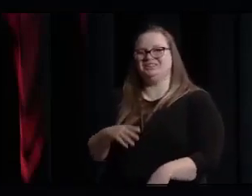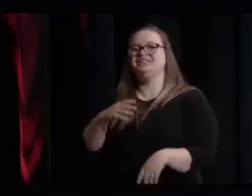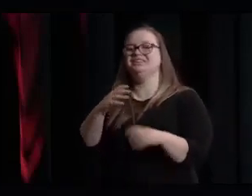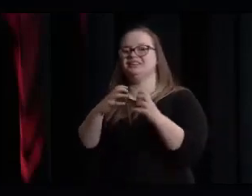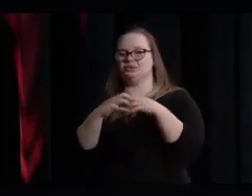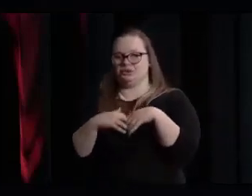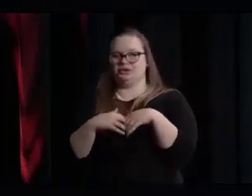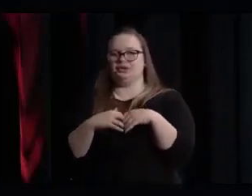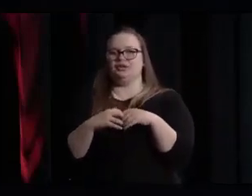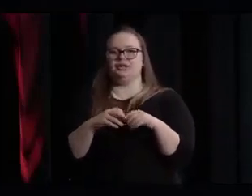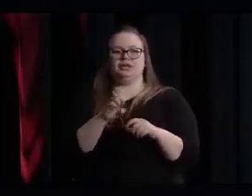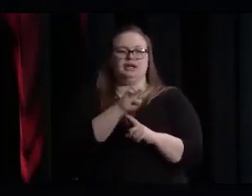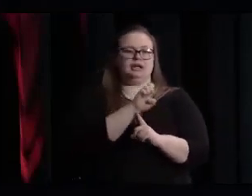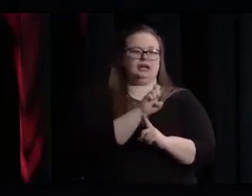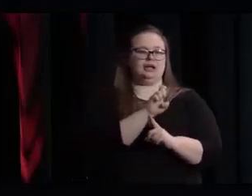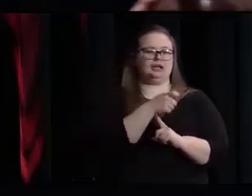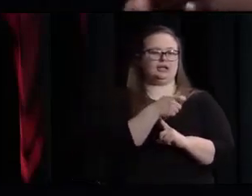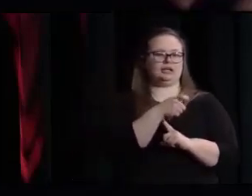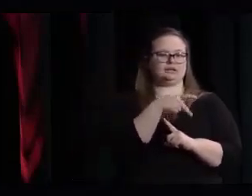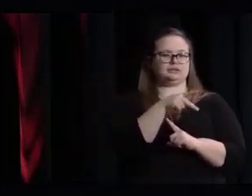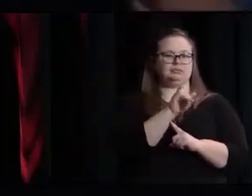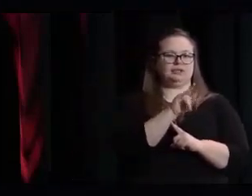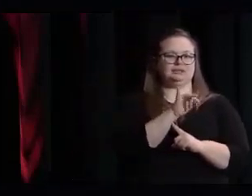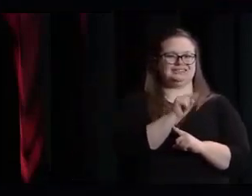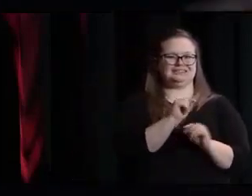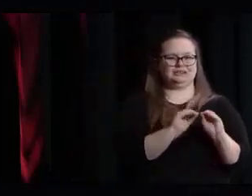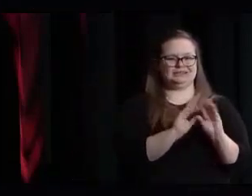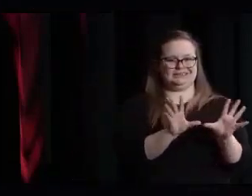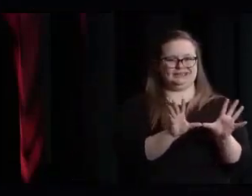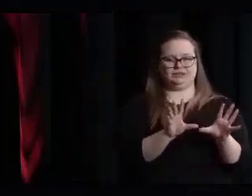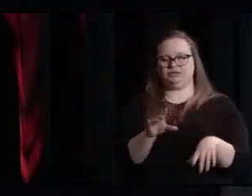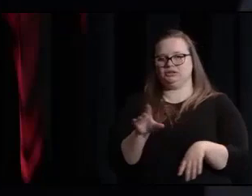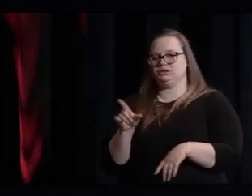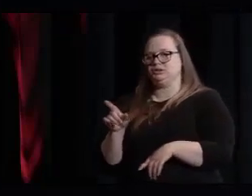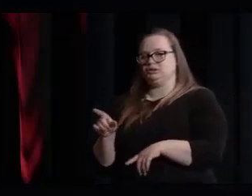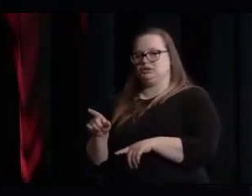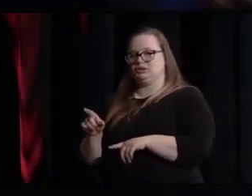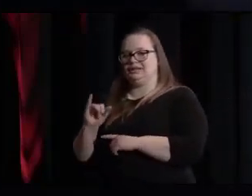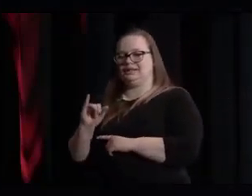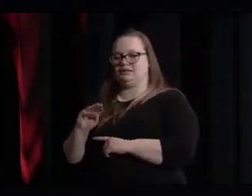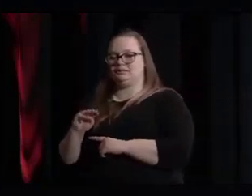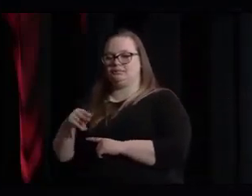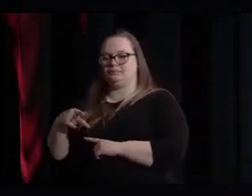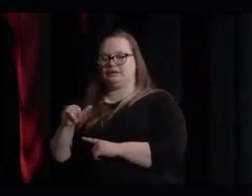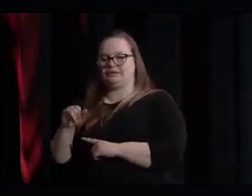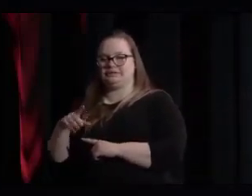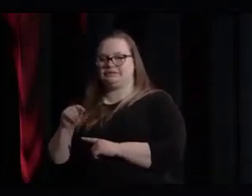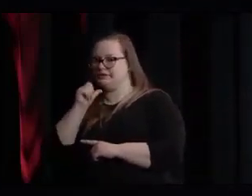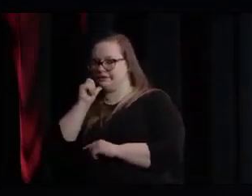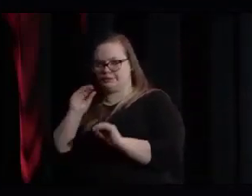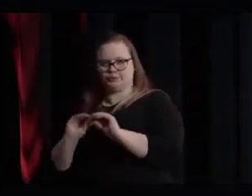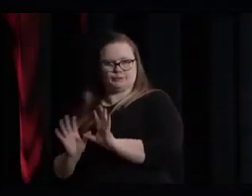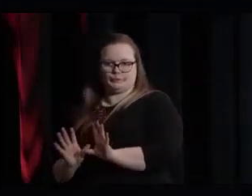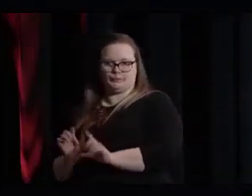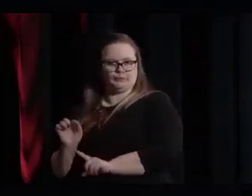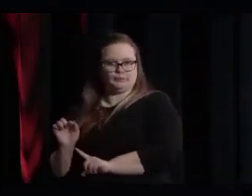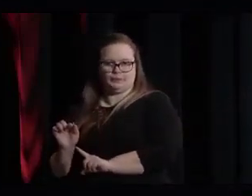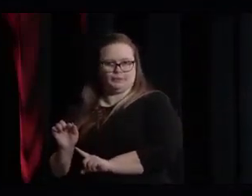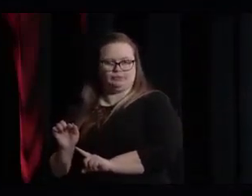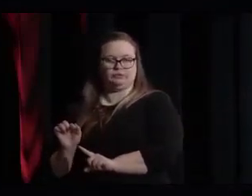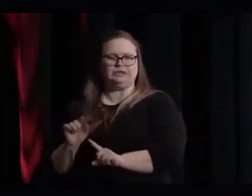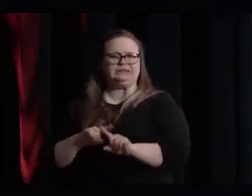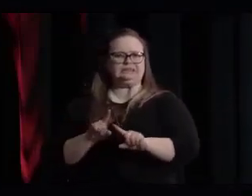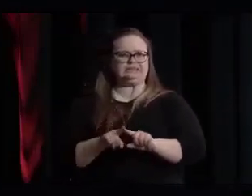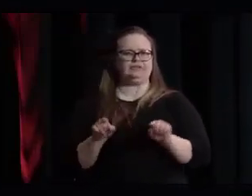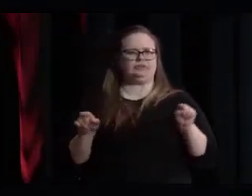into explicit bias and implicit bias. And the difference